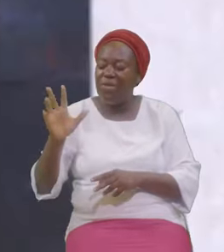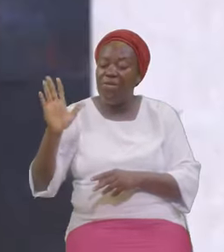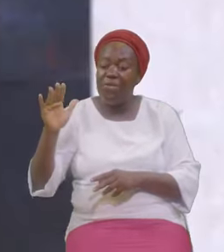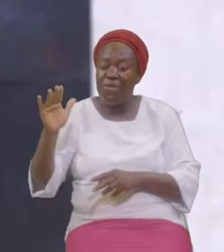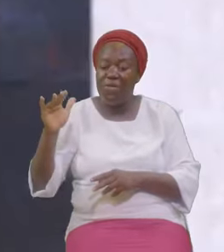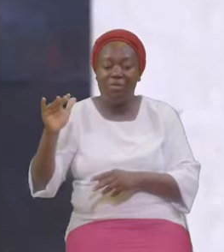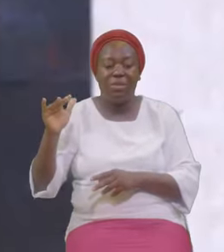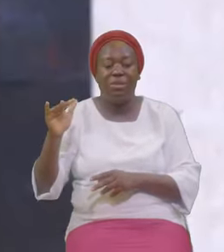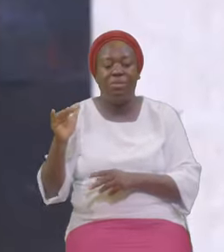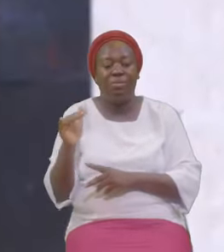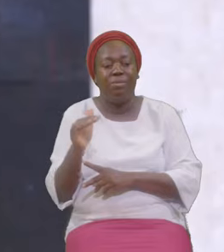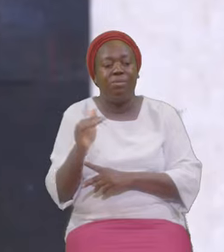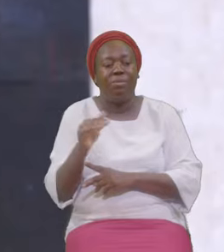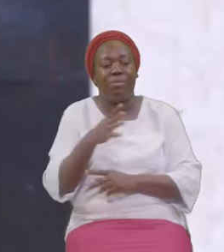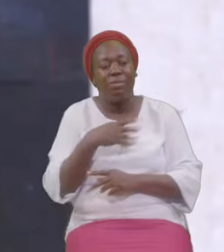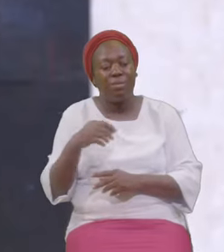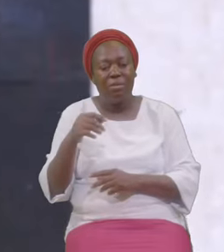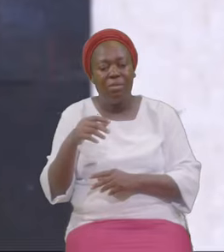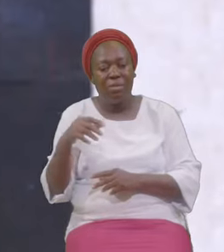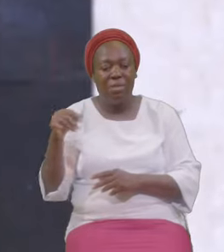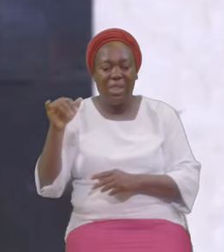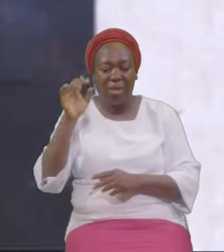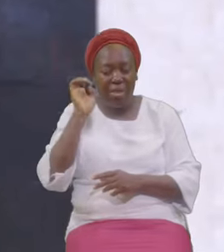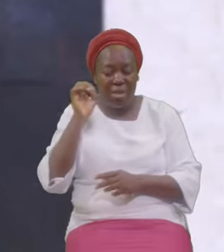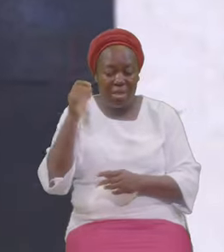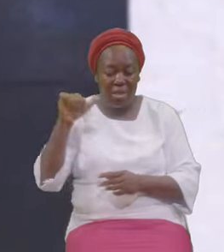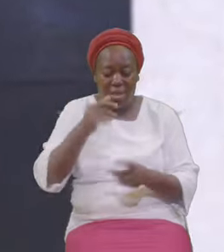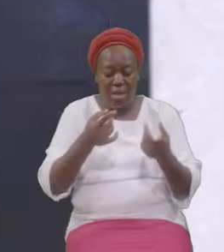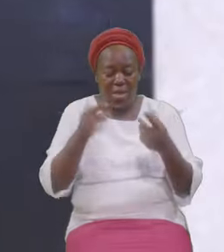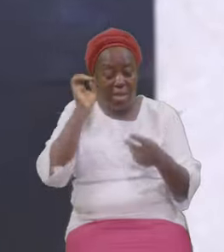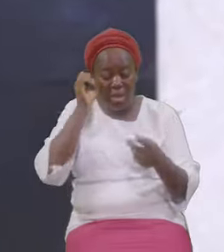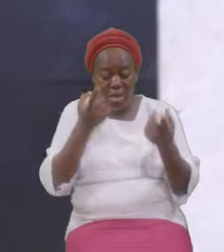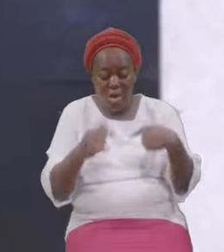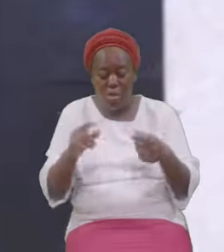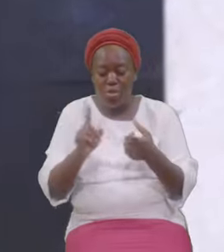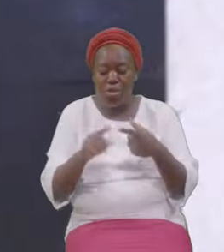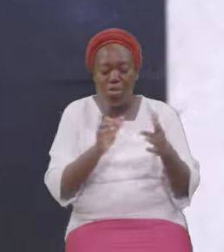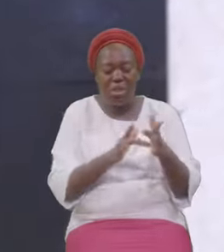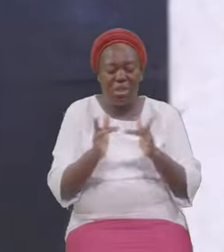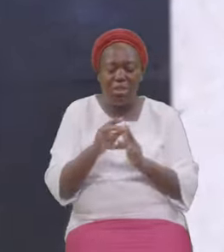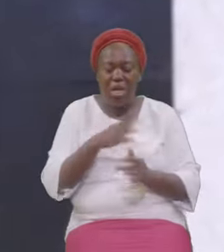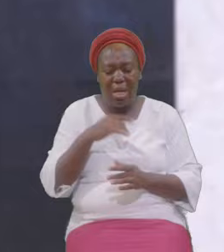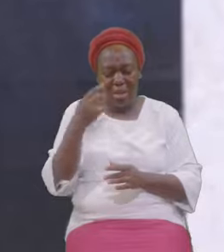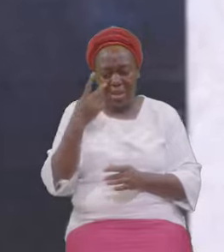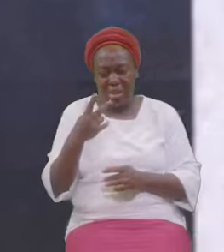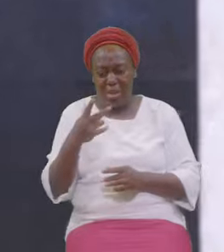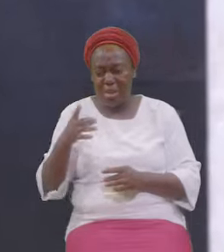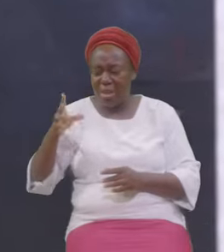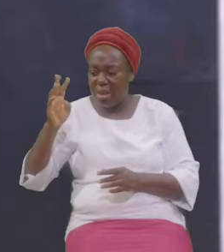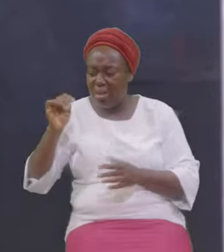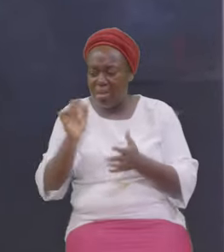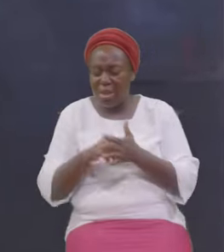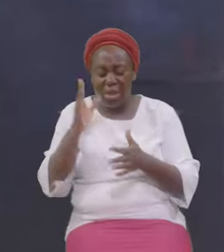verse 15, and they come to Jesus and see him that was possessed, no